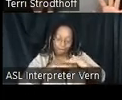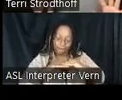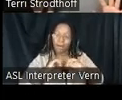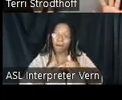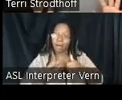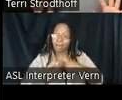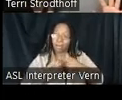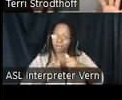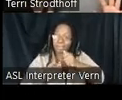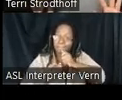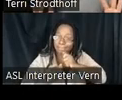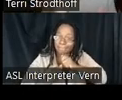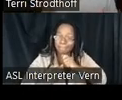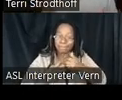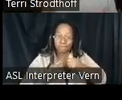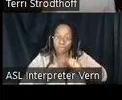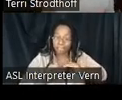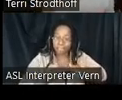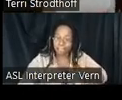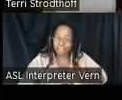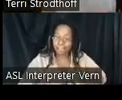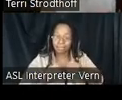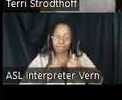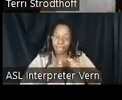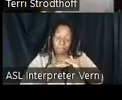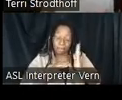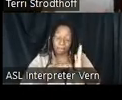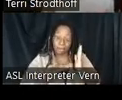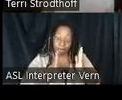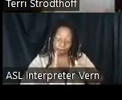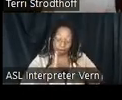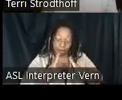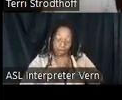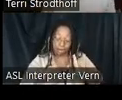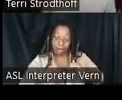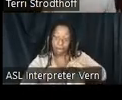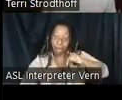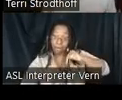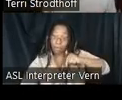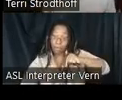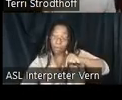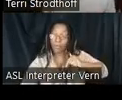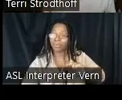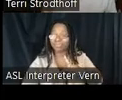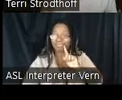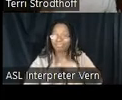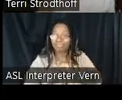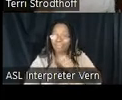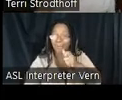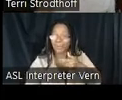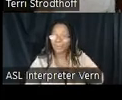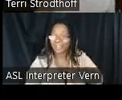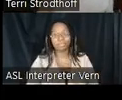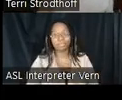up the pain, underneath all of that is the truth that of the core of who we are, is the truth of